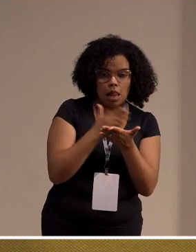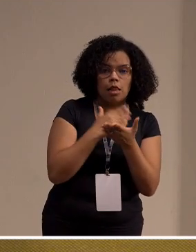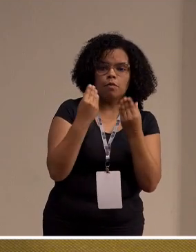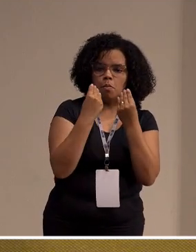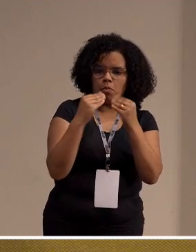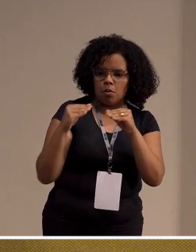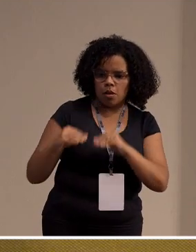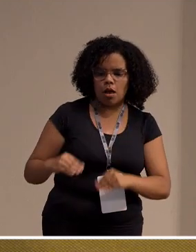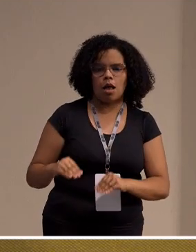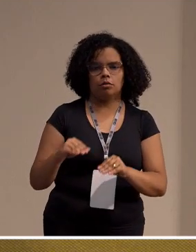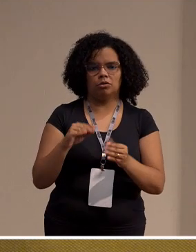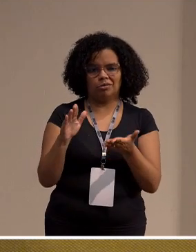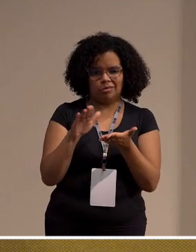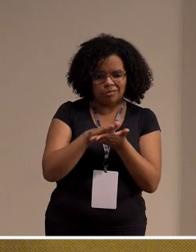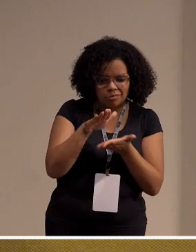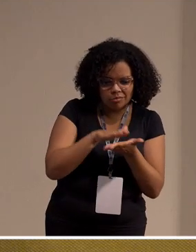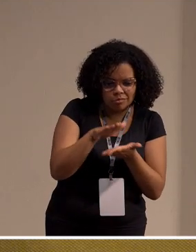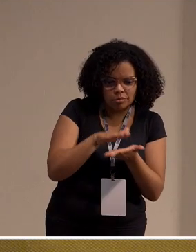jobs.